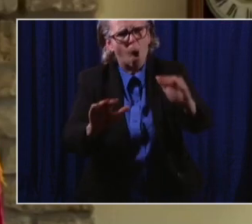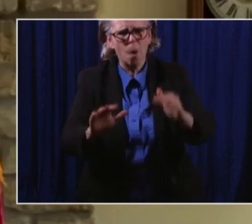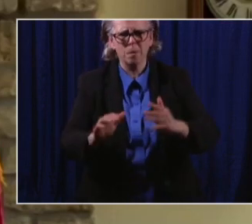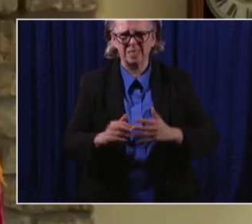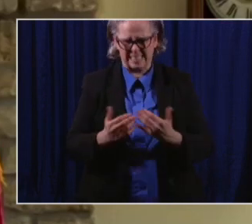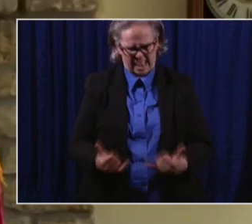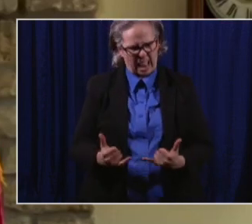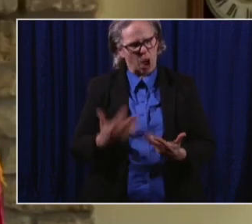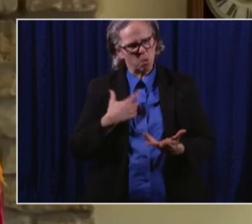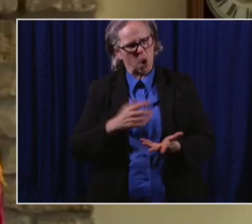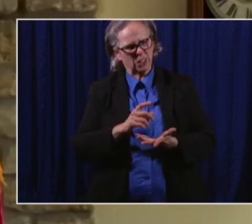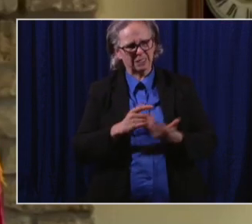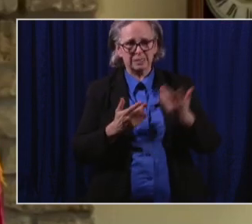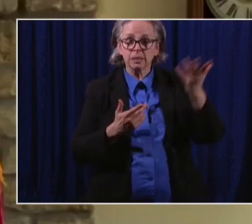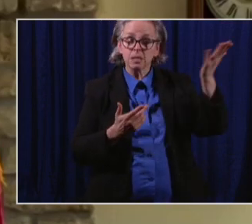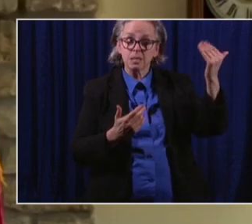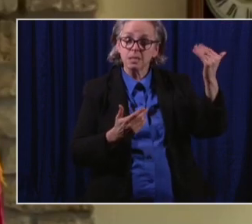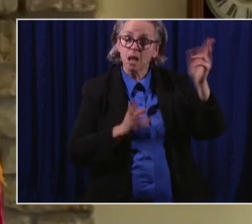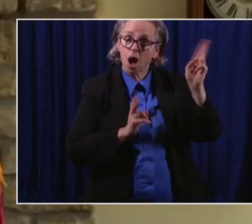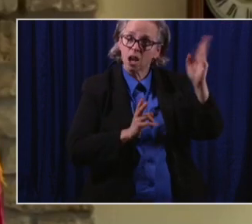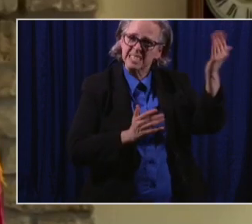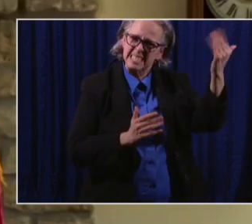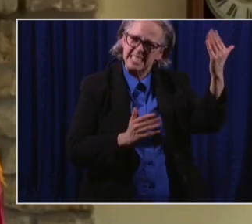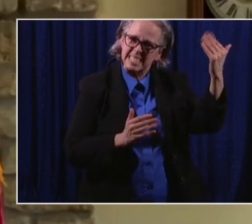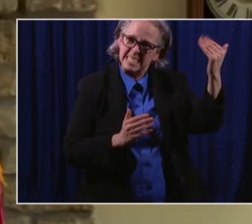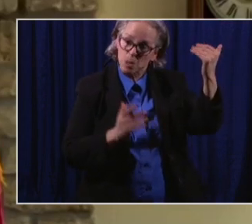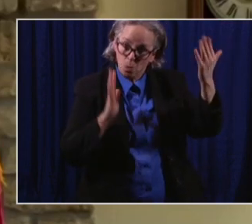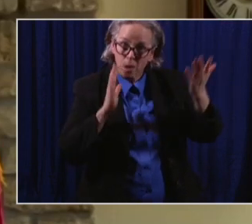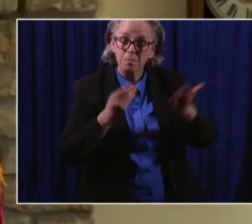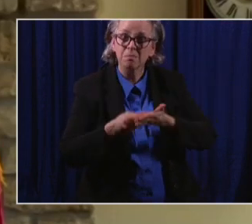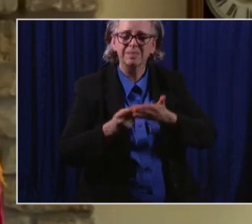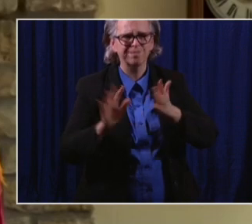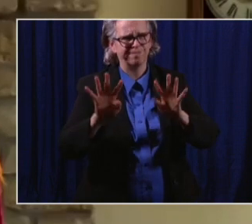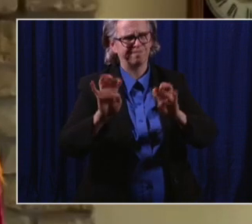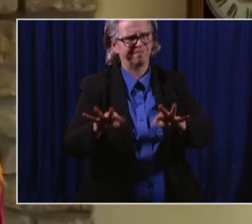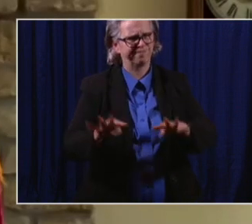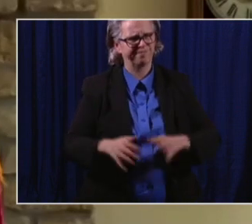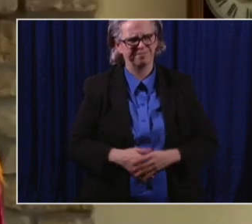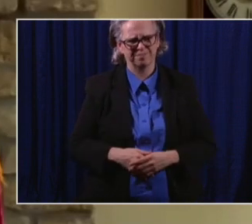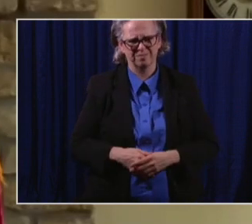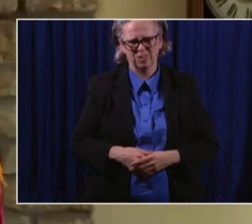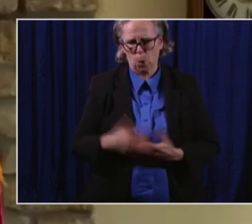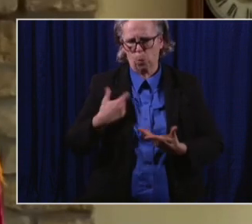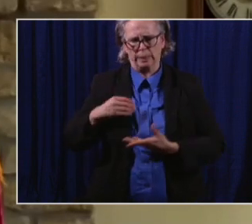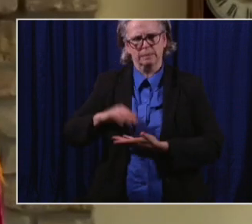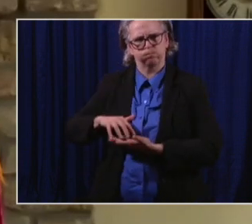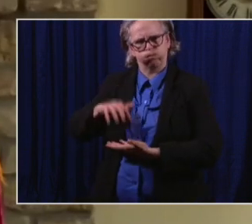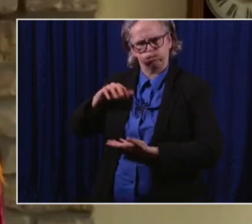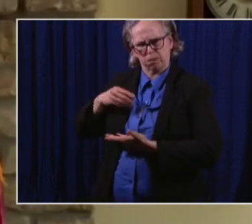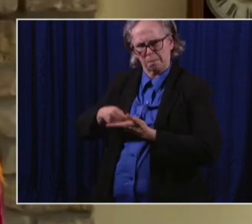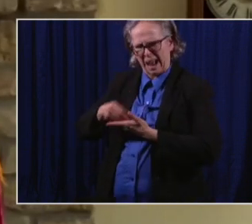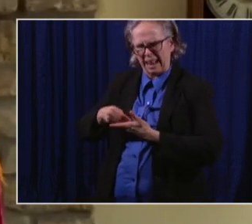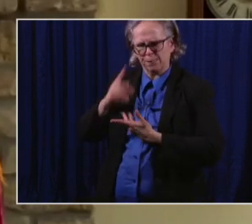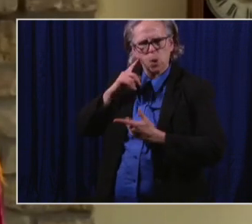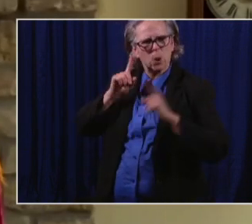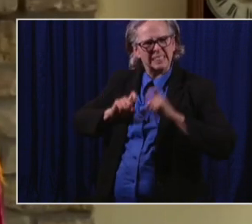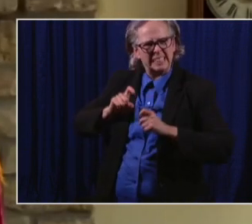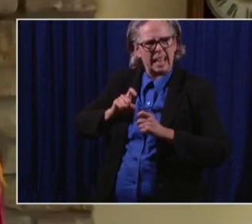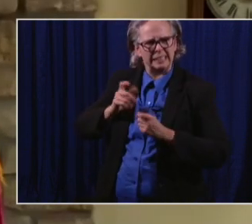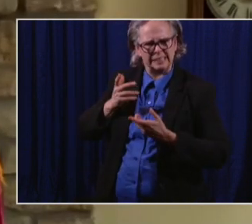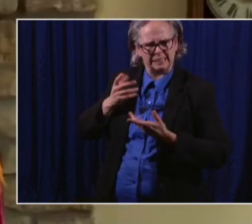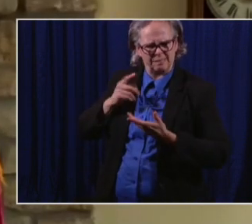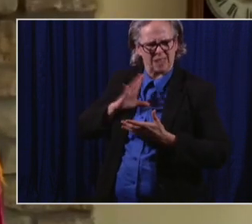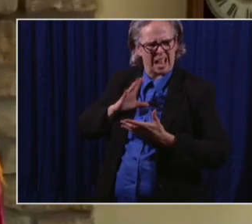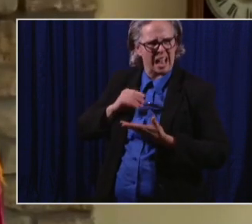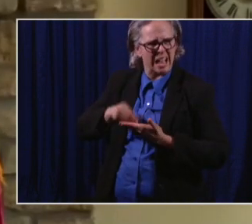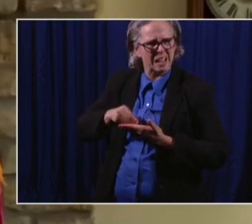still have money back, in regard to the testing and the other things that we absolutely have to have the money to be able to do to fight this